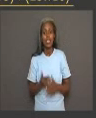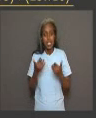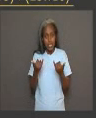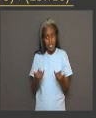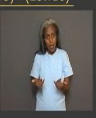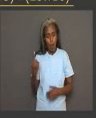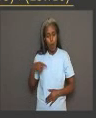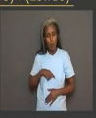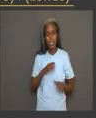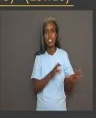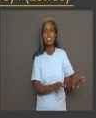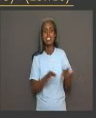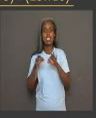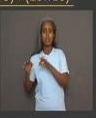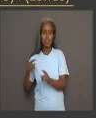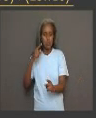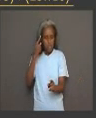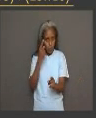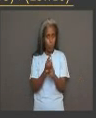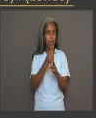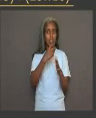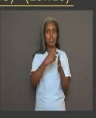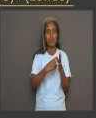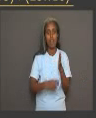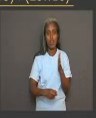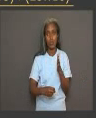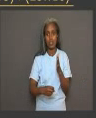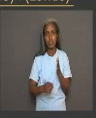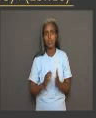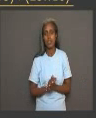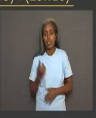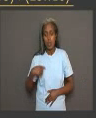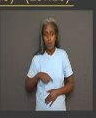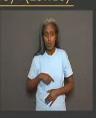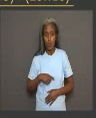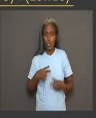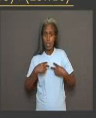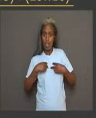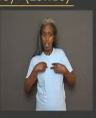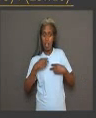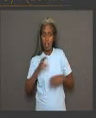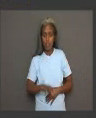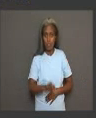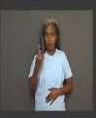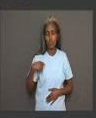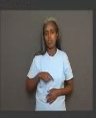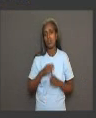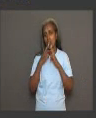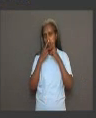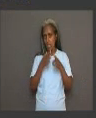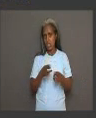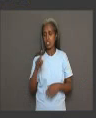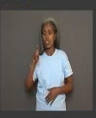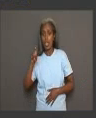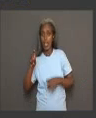Now we substitute the correct values. We have found our answer.